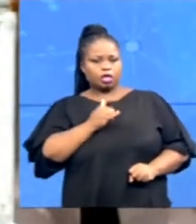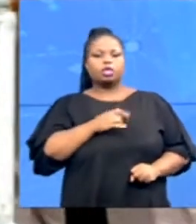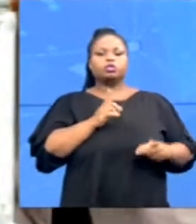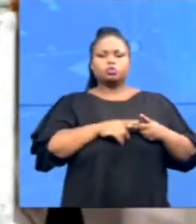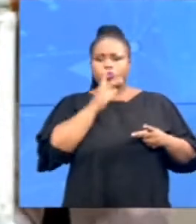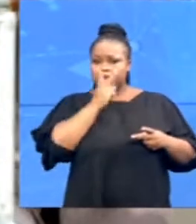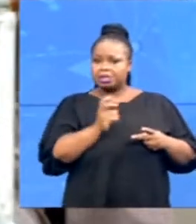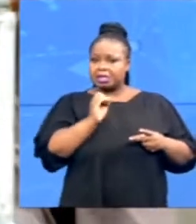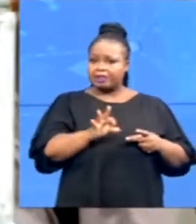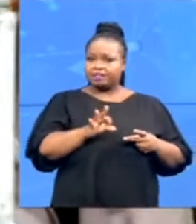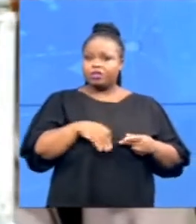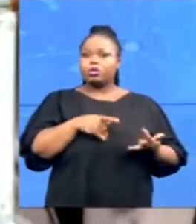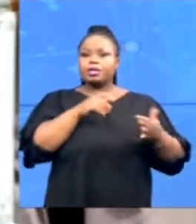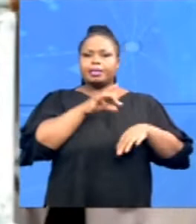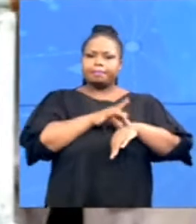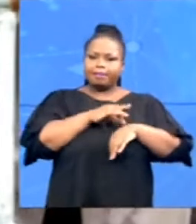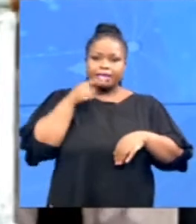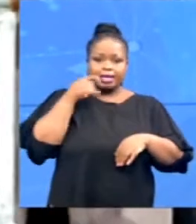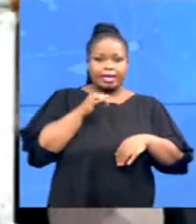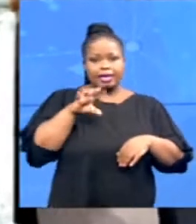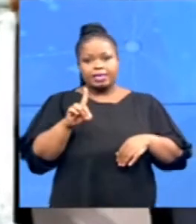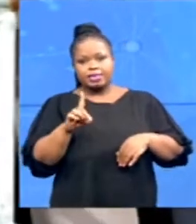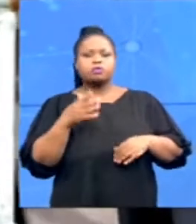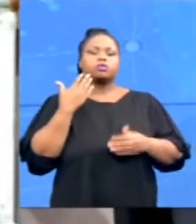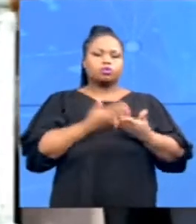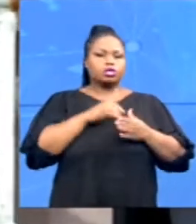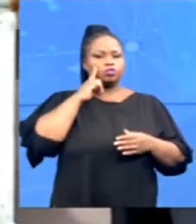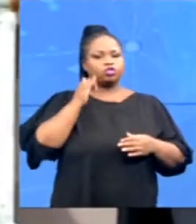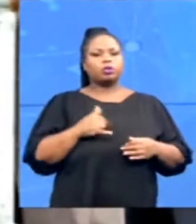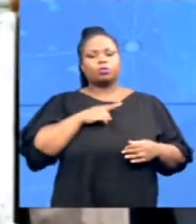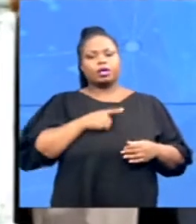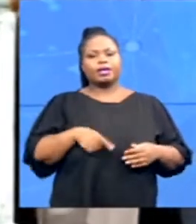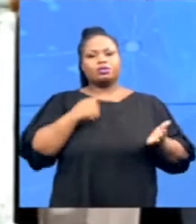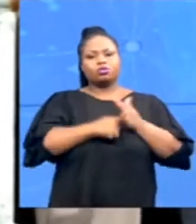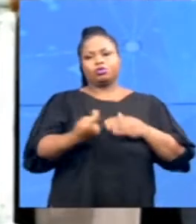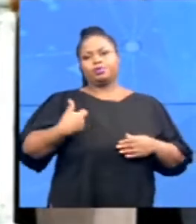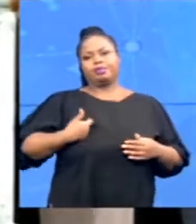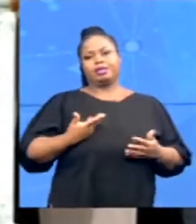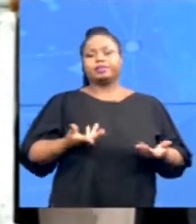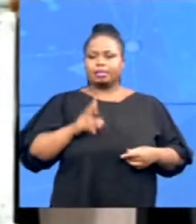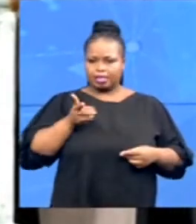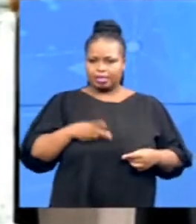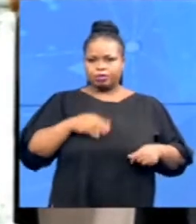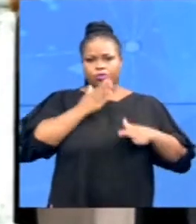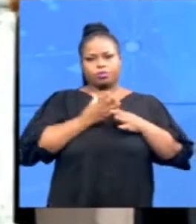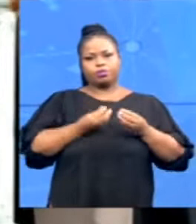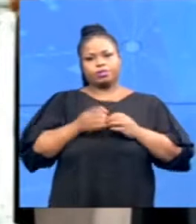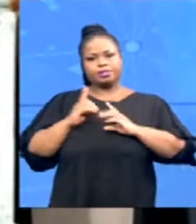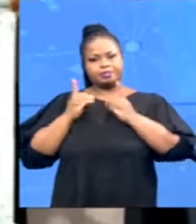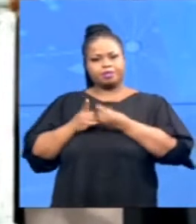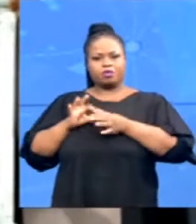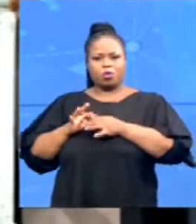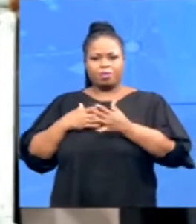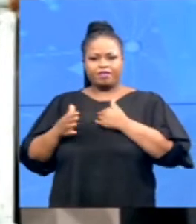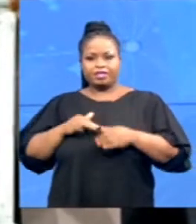aid, because that becomes important when we need to bill the patient. And we're also going to be working with Home Affairs so we can do an ID check. That's